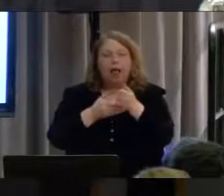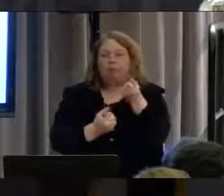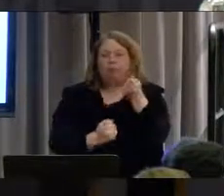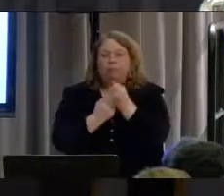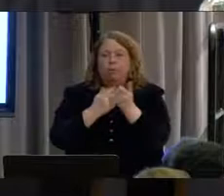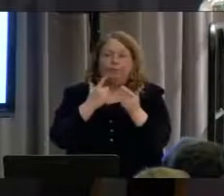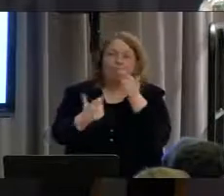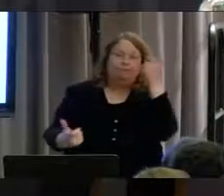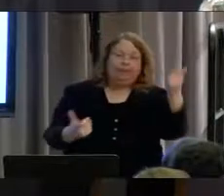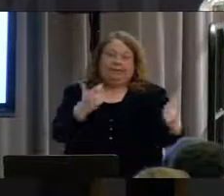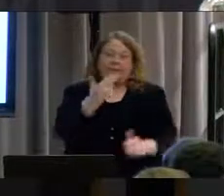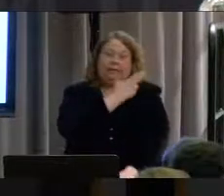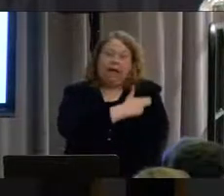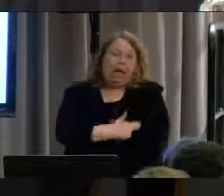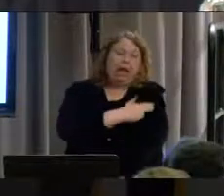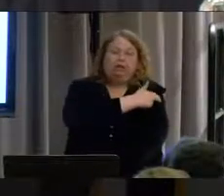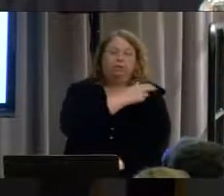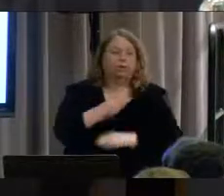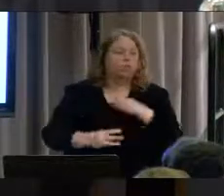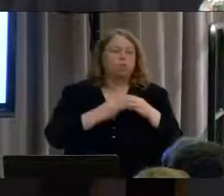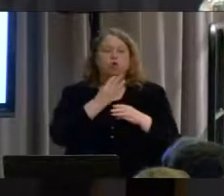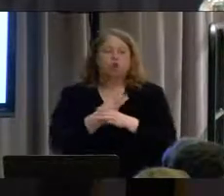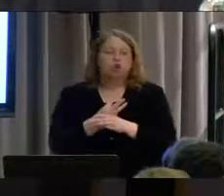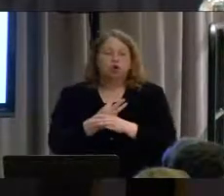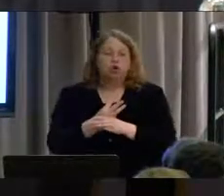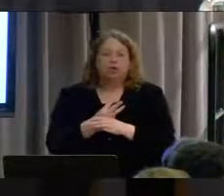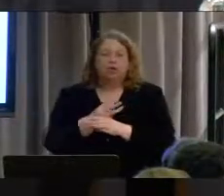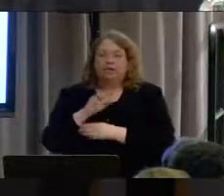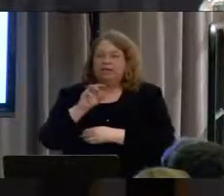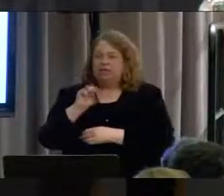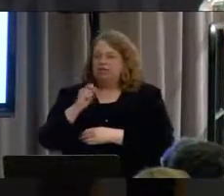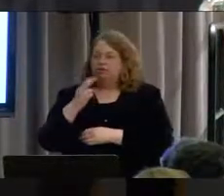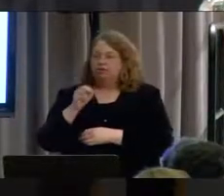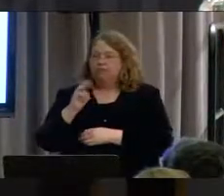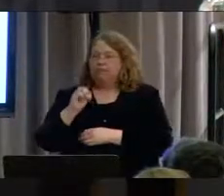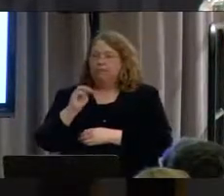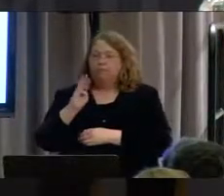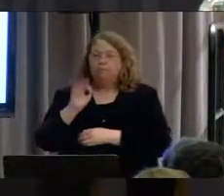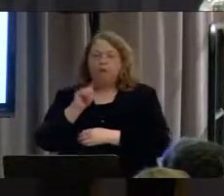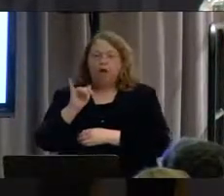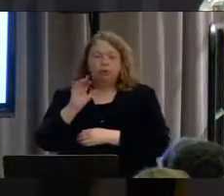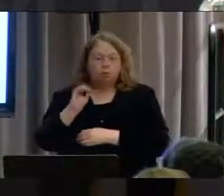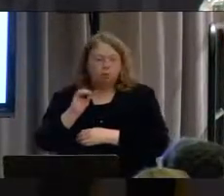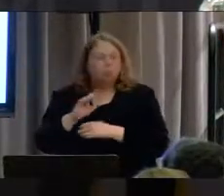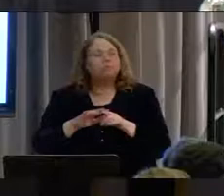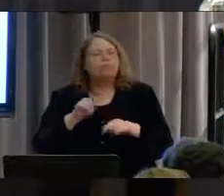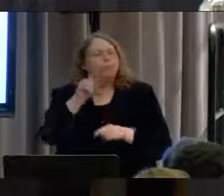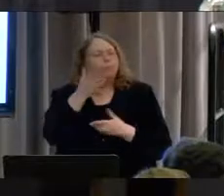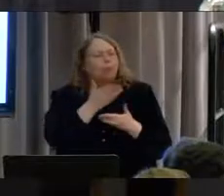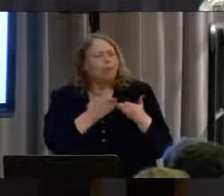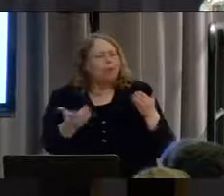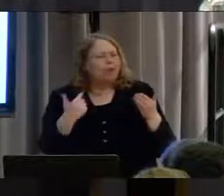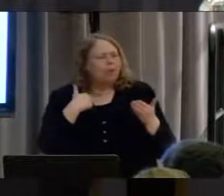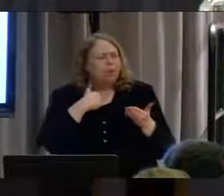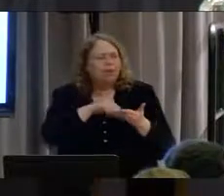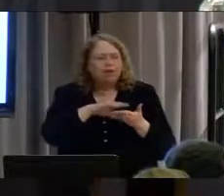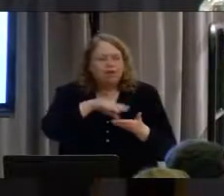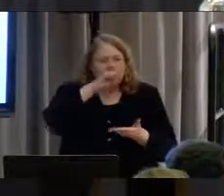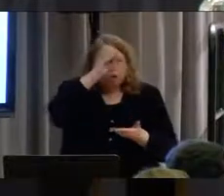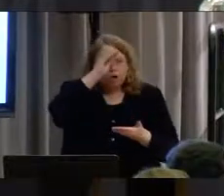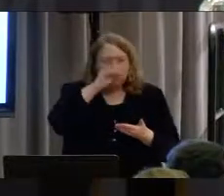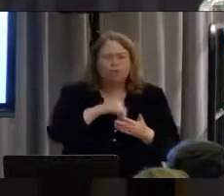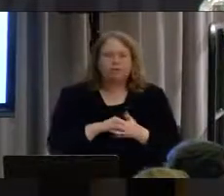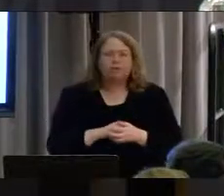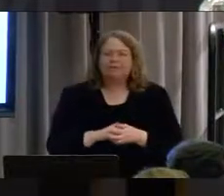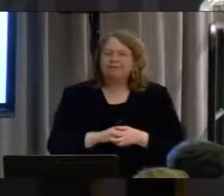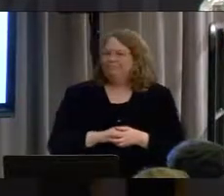largest hospital in the world at Chimborazo, hearing all this. And so I think one thing we've learned is that it doesn't do any good to act